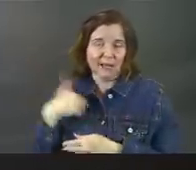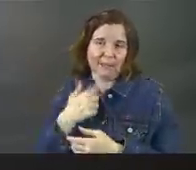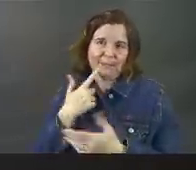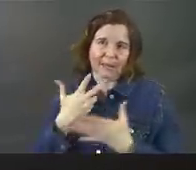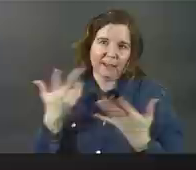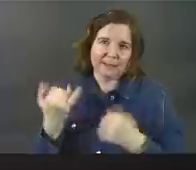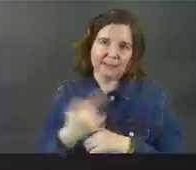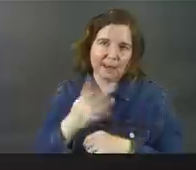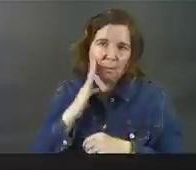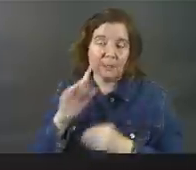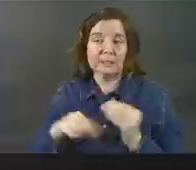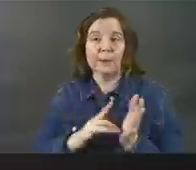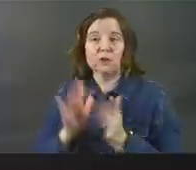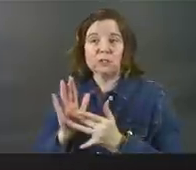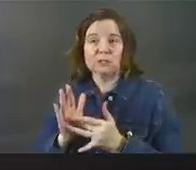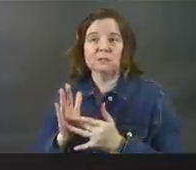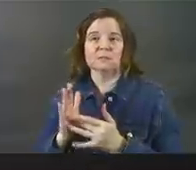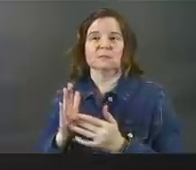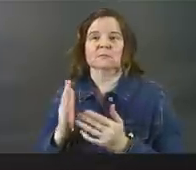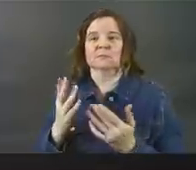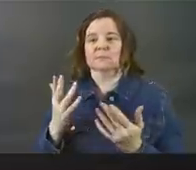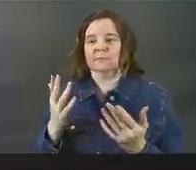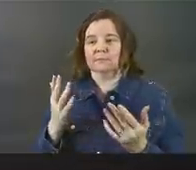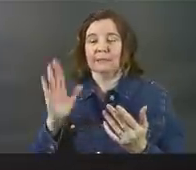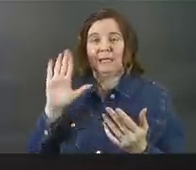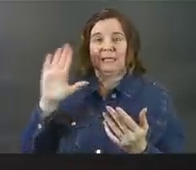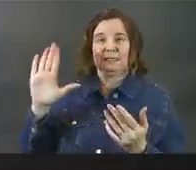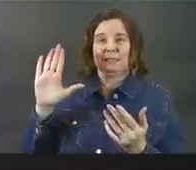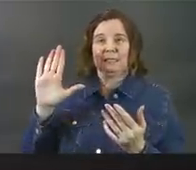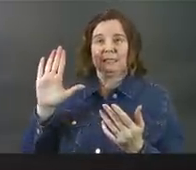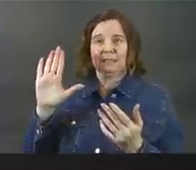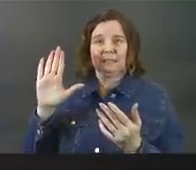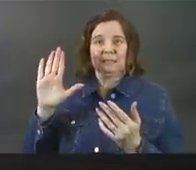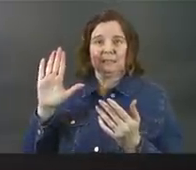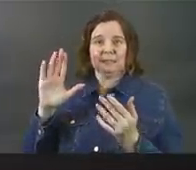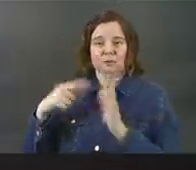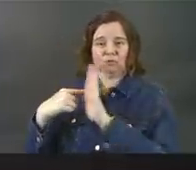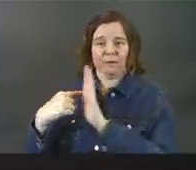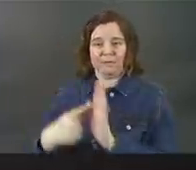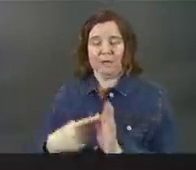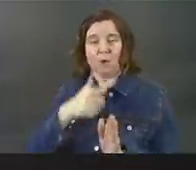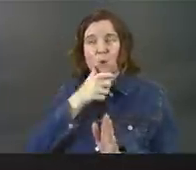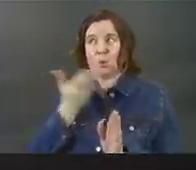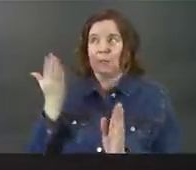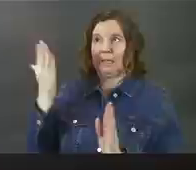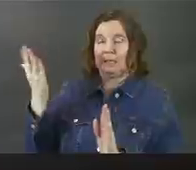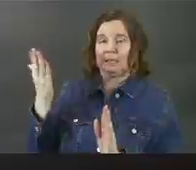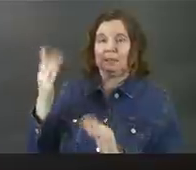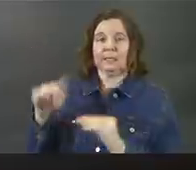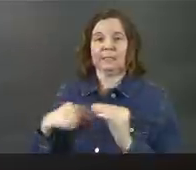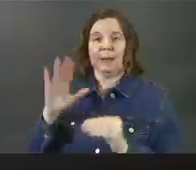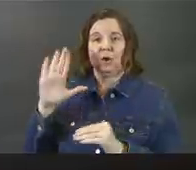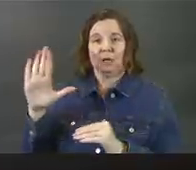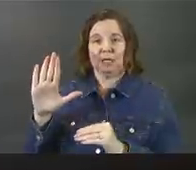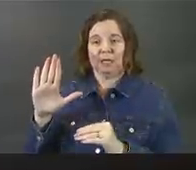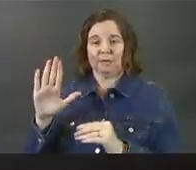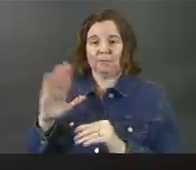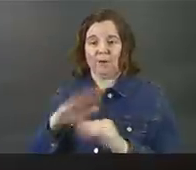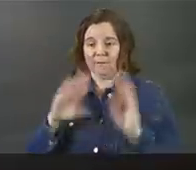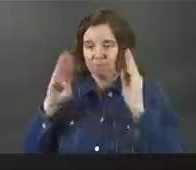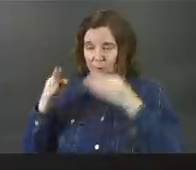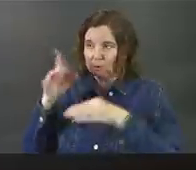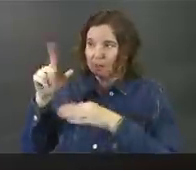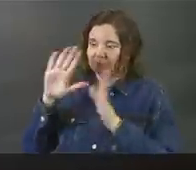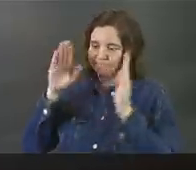say that a lot today. It's about Jesus. It's his revelation. It's the revealing of who he is. It's about him, focused on